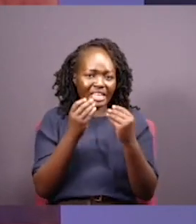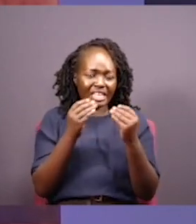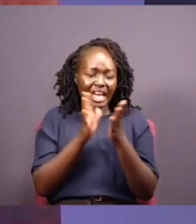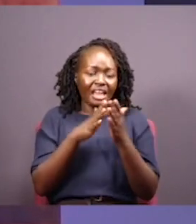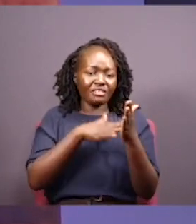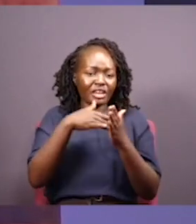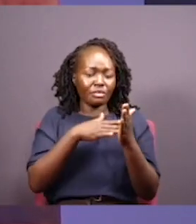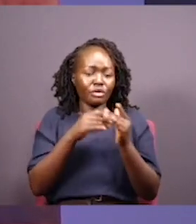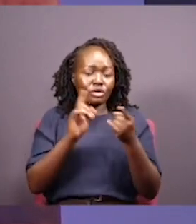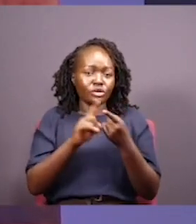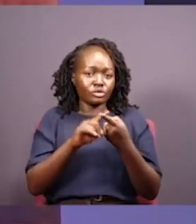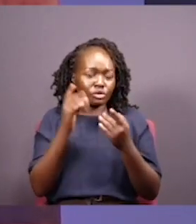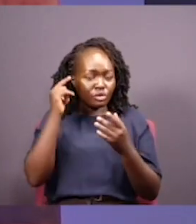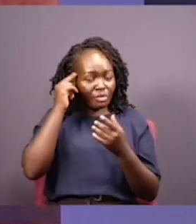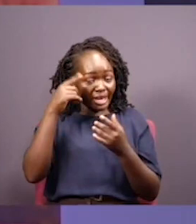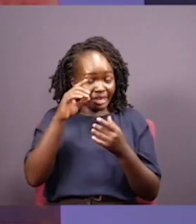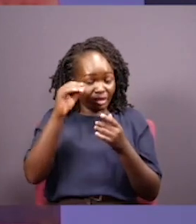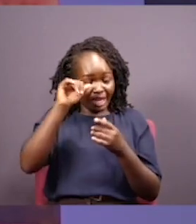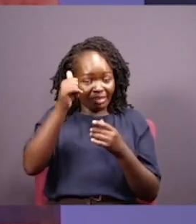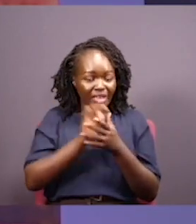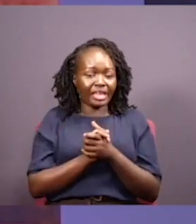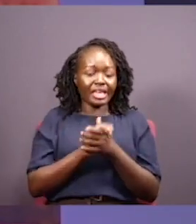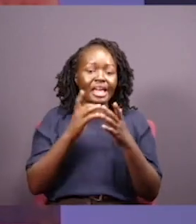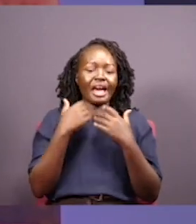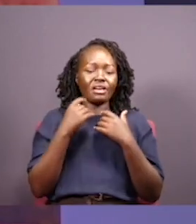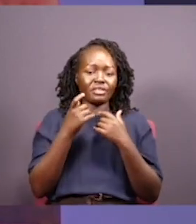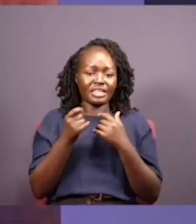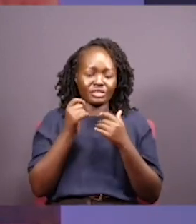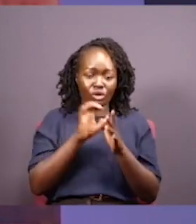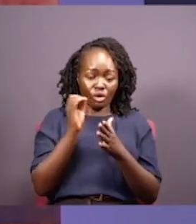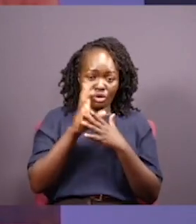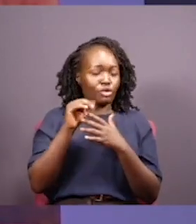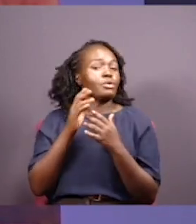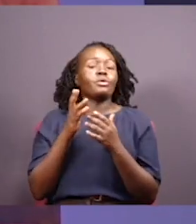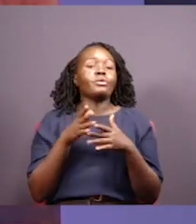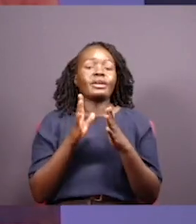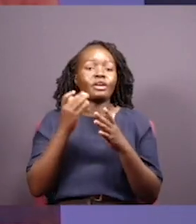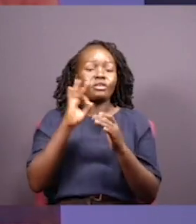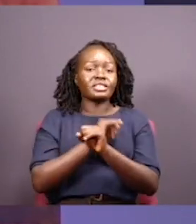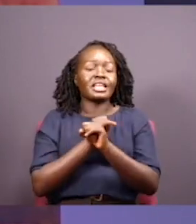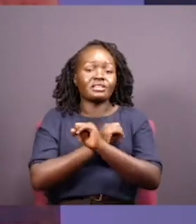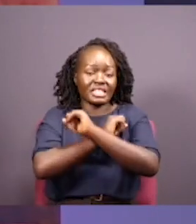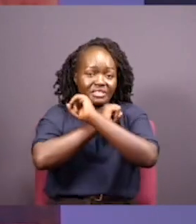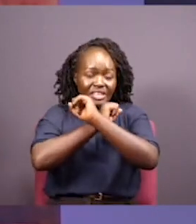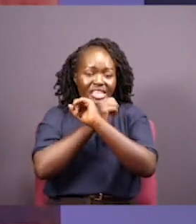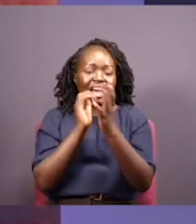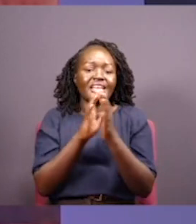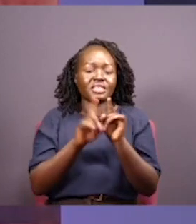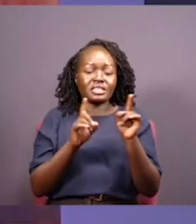psychology. They have little or no means of self-defense. And more often than not,